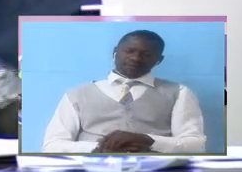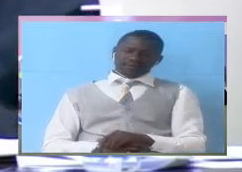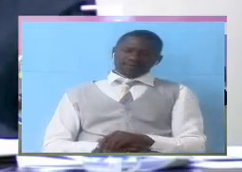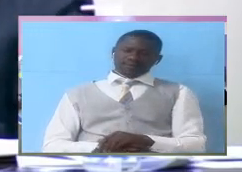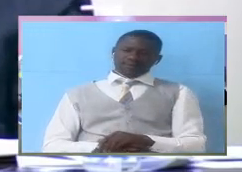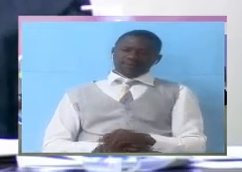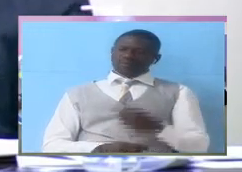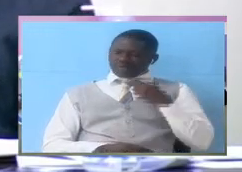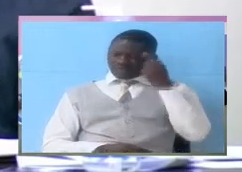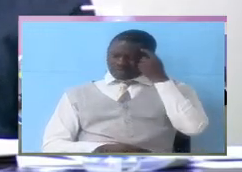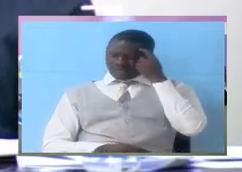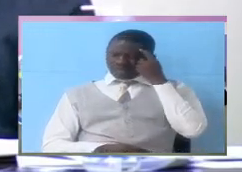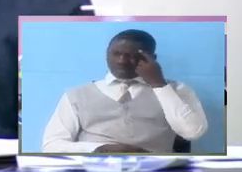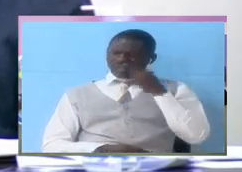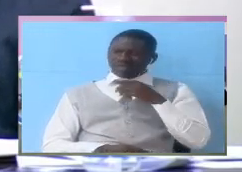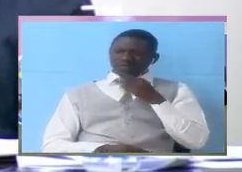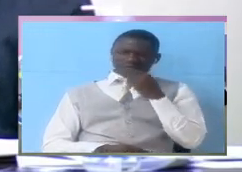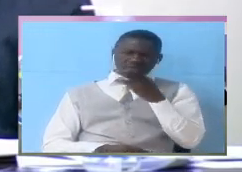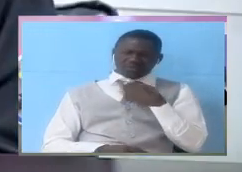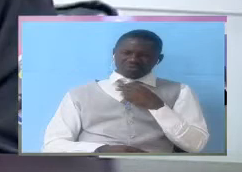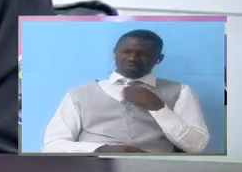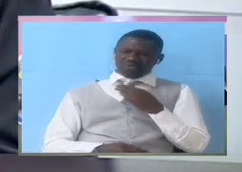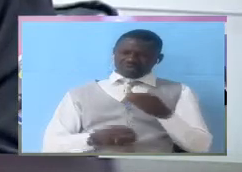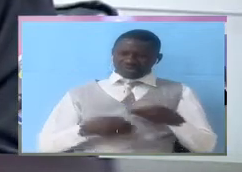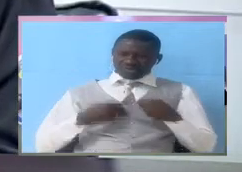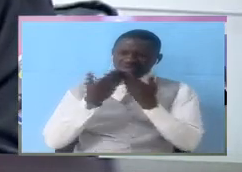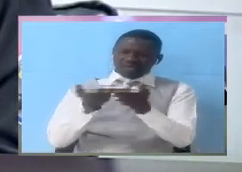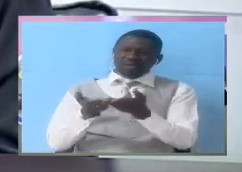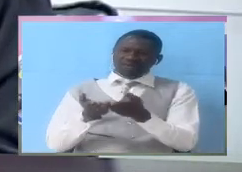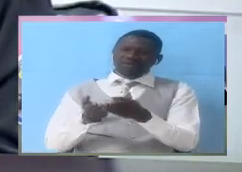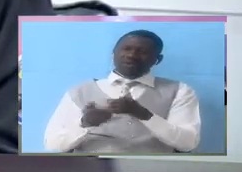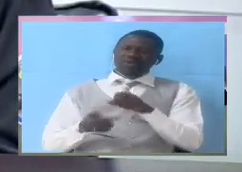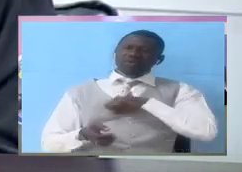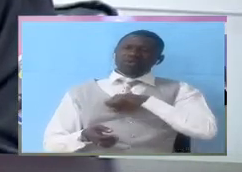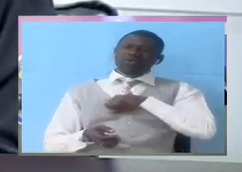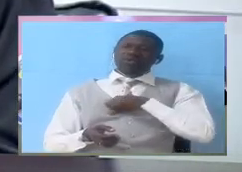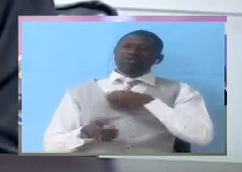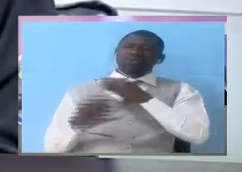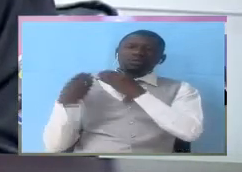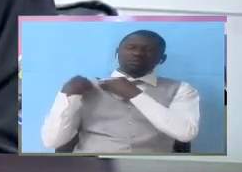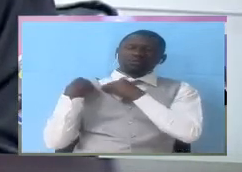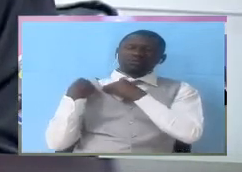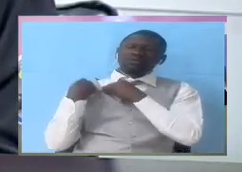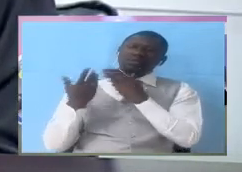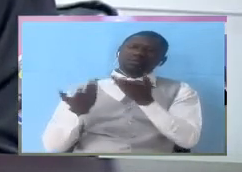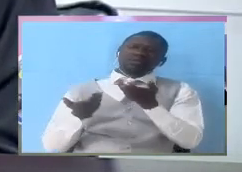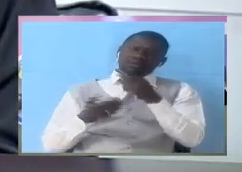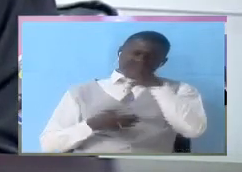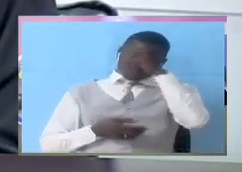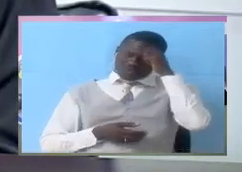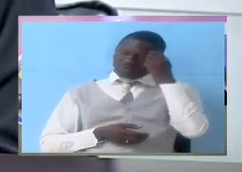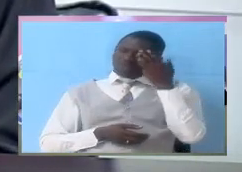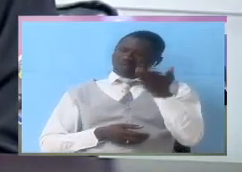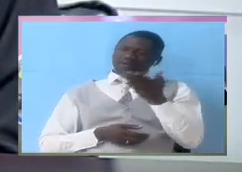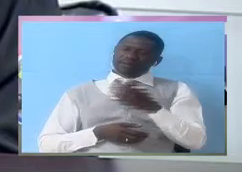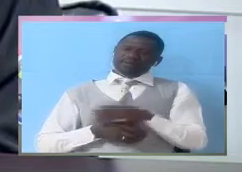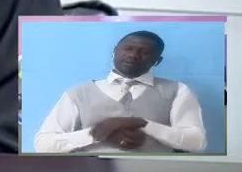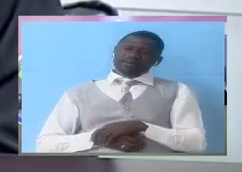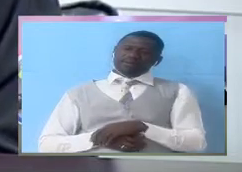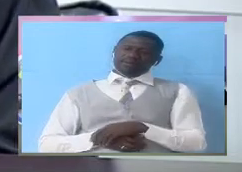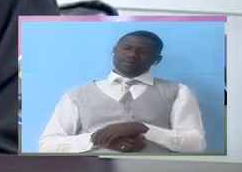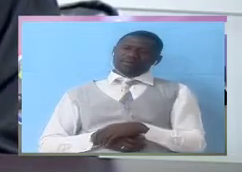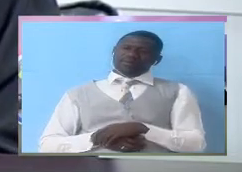ceded your responsibilities to him? Munna amna yow ne ya ko jebal li nga xamne moy sa taxaway yow ya ko jebal. If he had asked